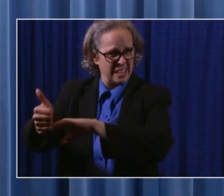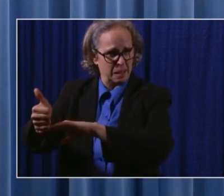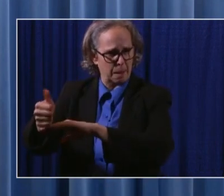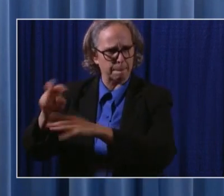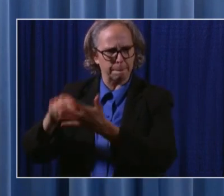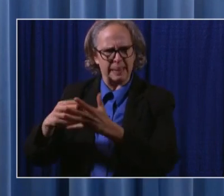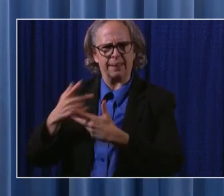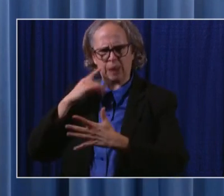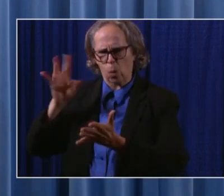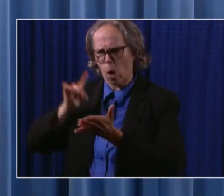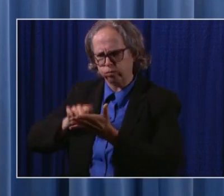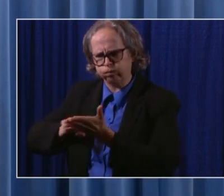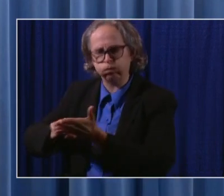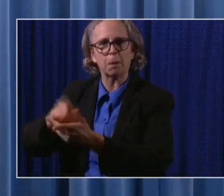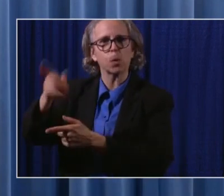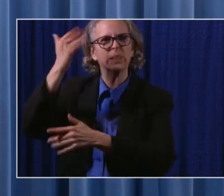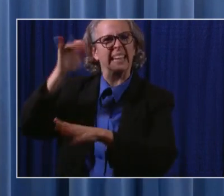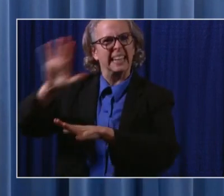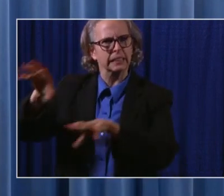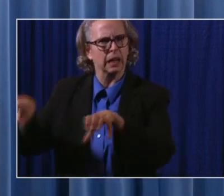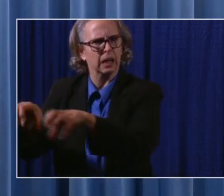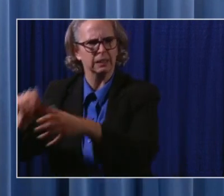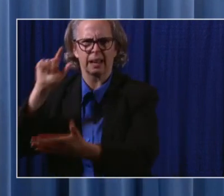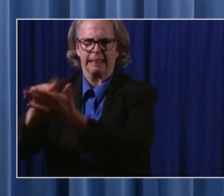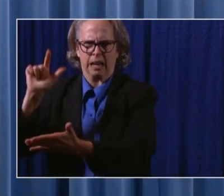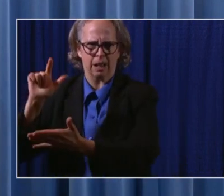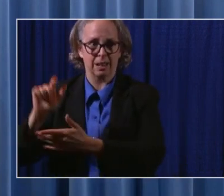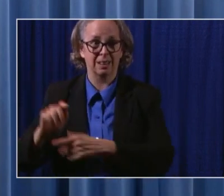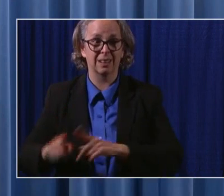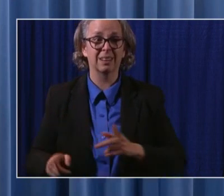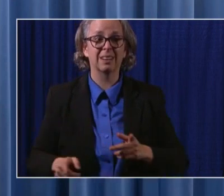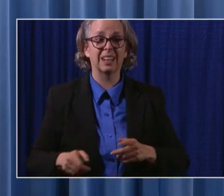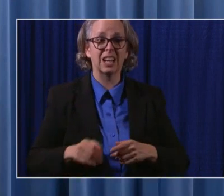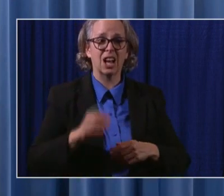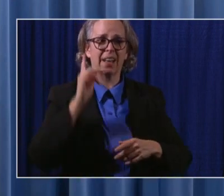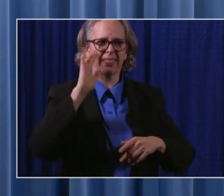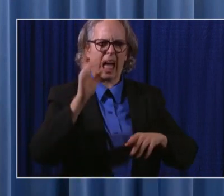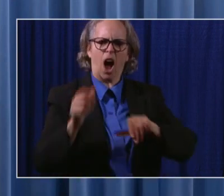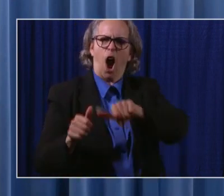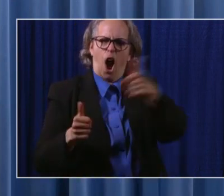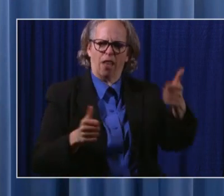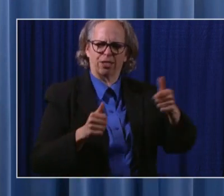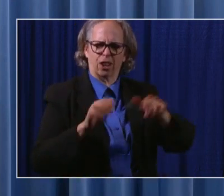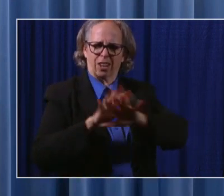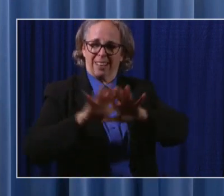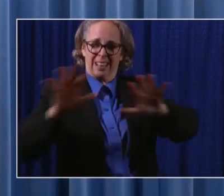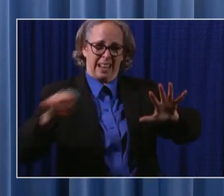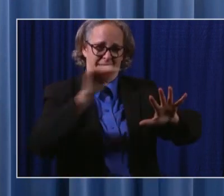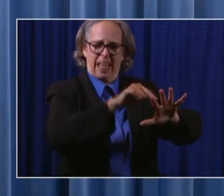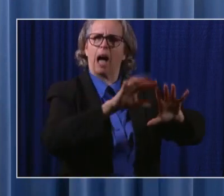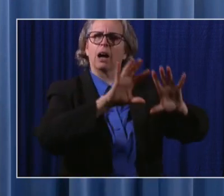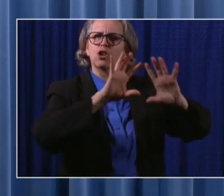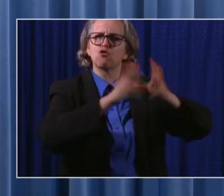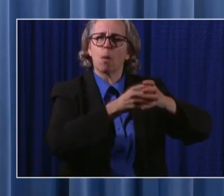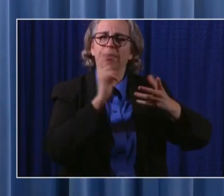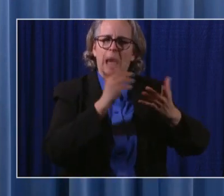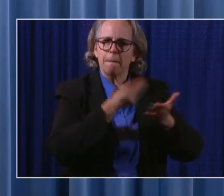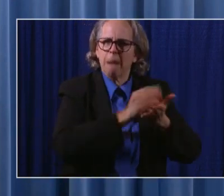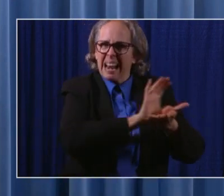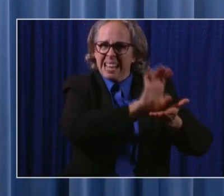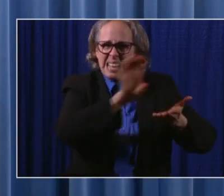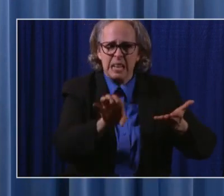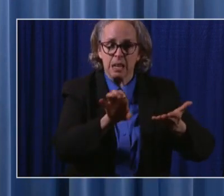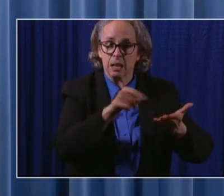versus the mere existence of independent expenditure groups, which is not